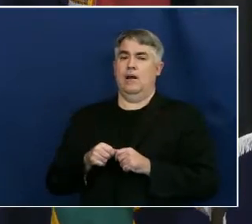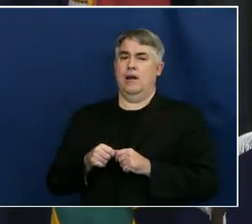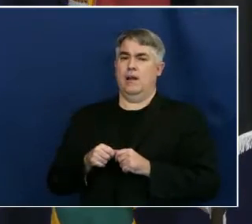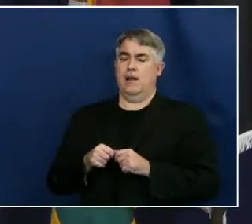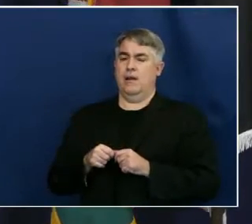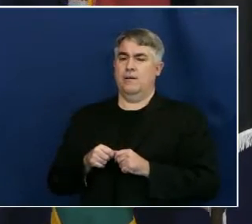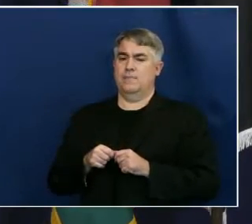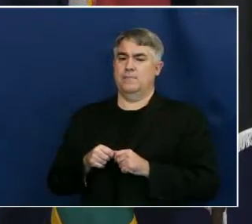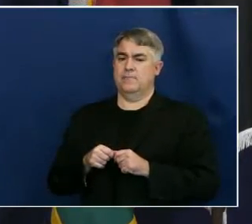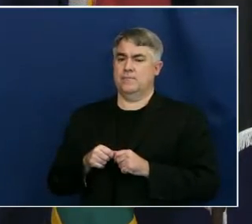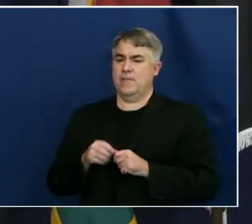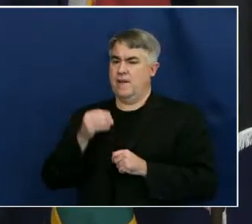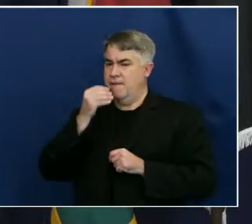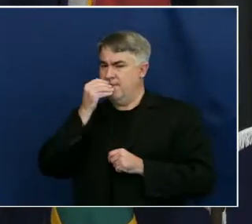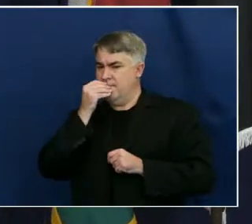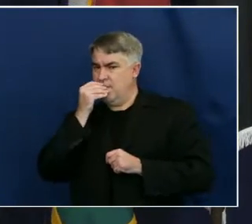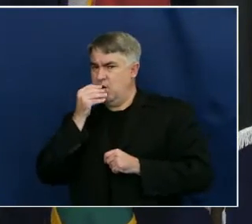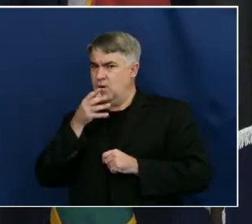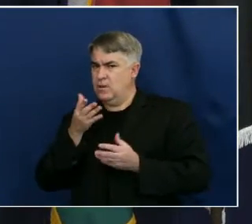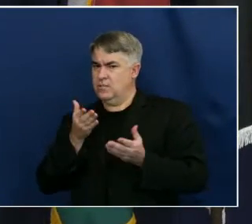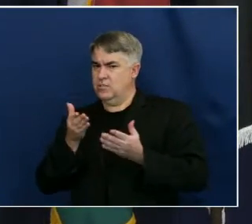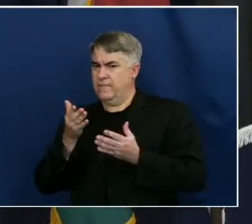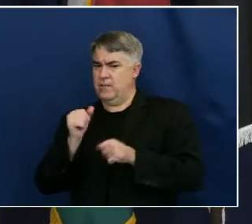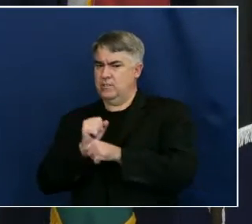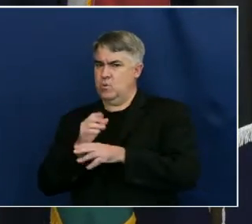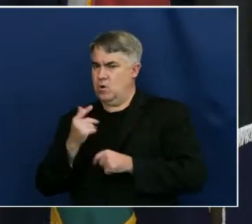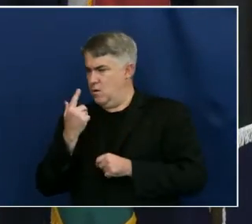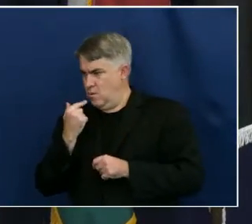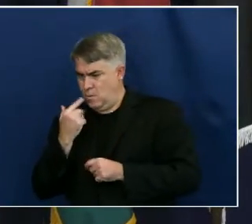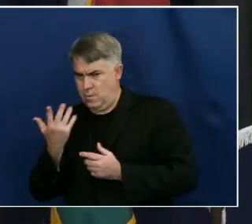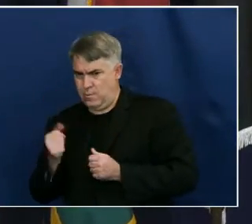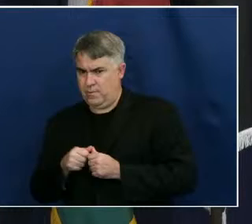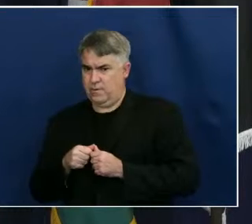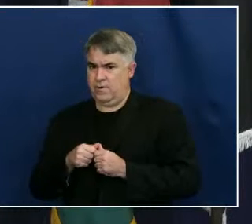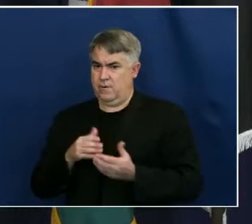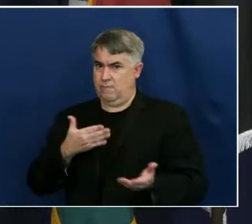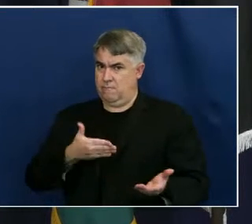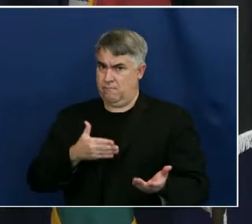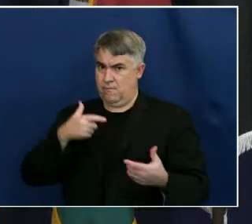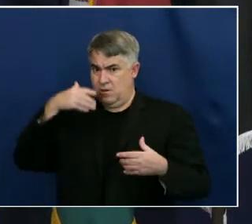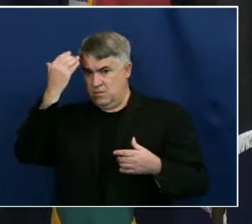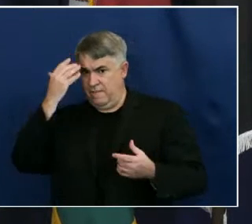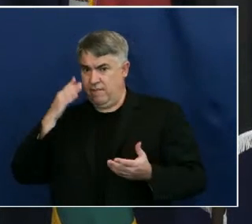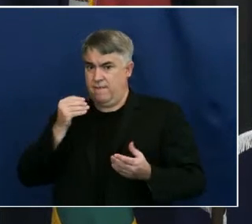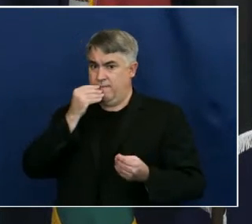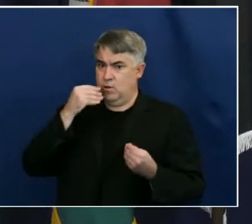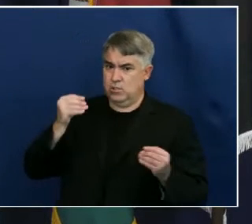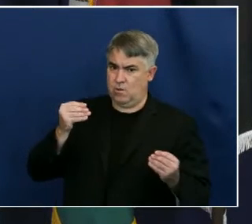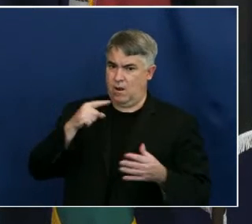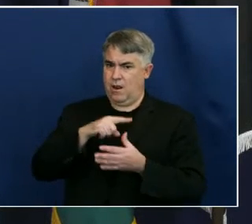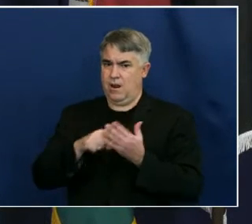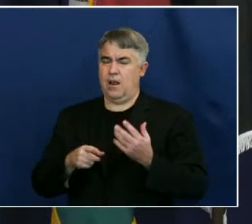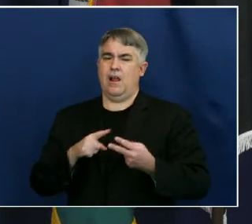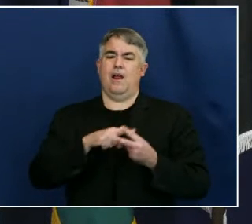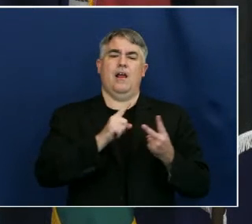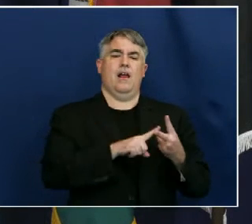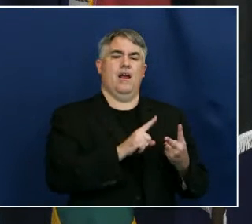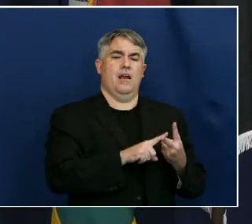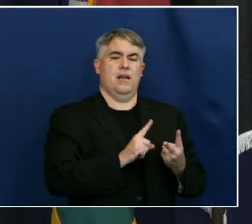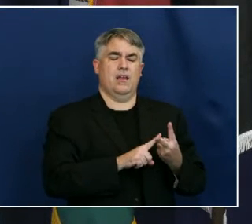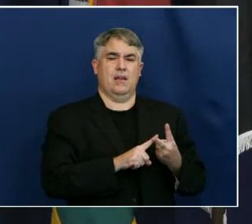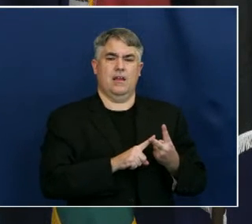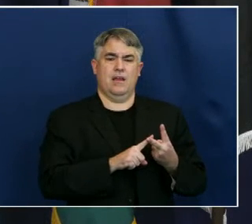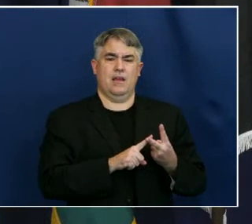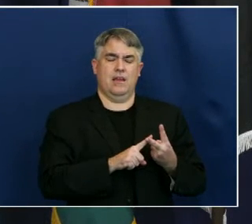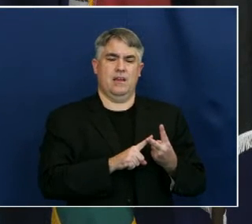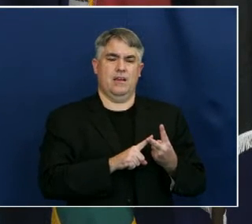in the food and service sector, servers, cooks, grocery workers, etc.? And the second question is, as we move